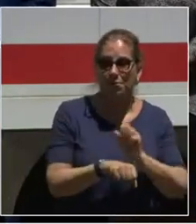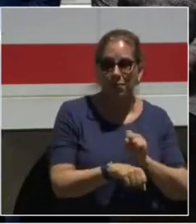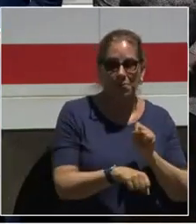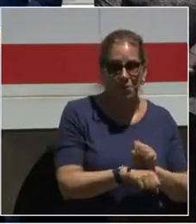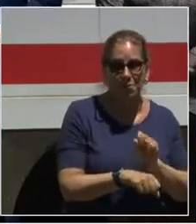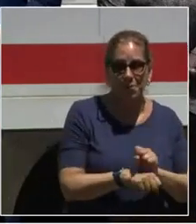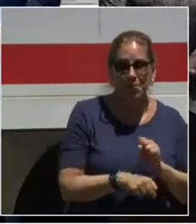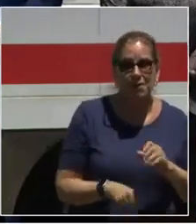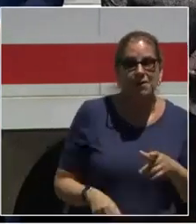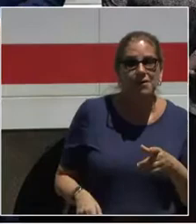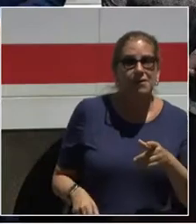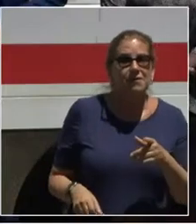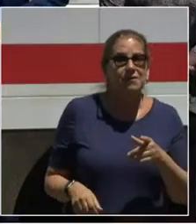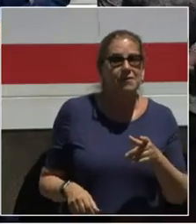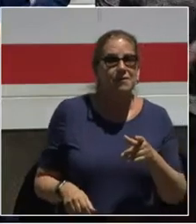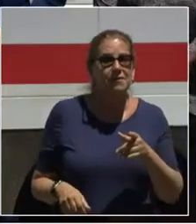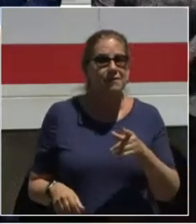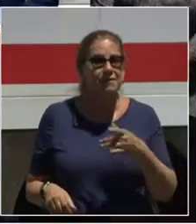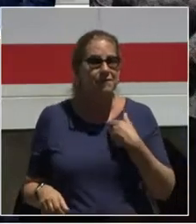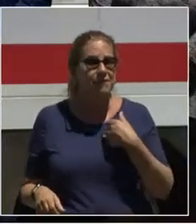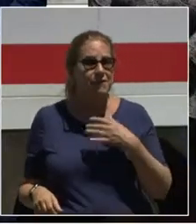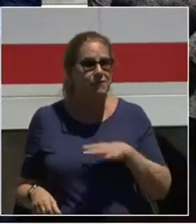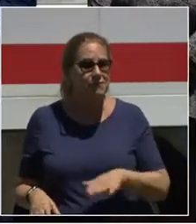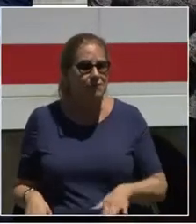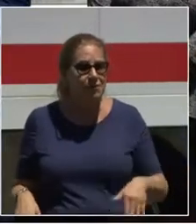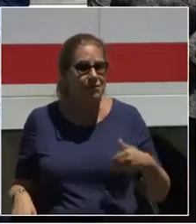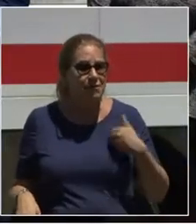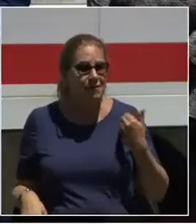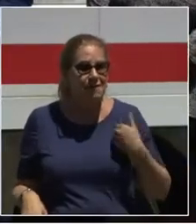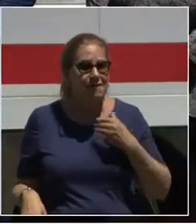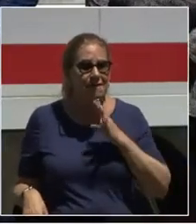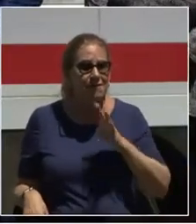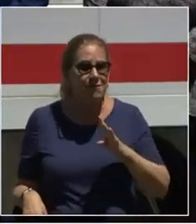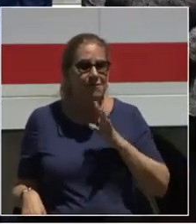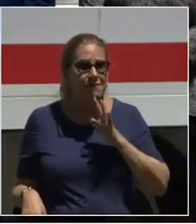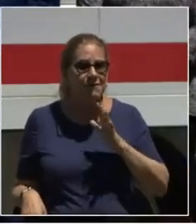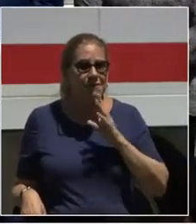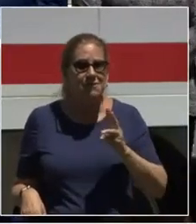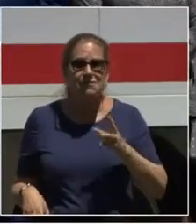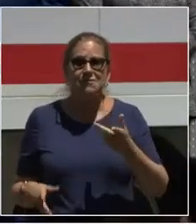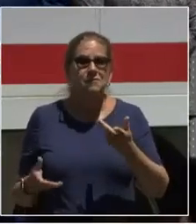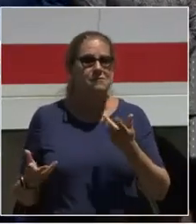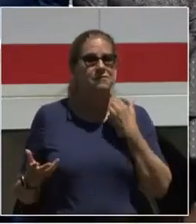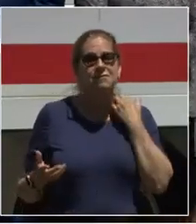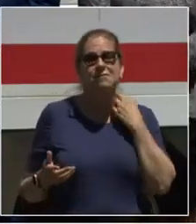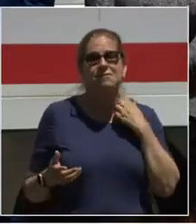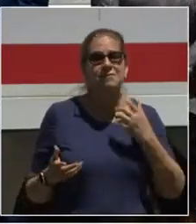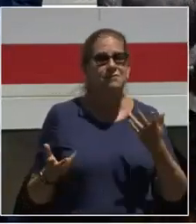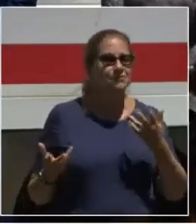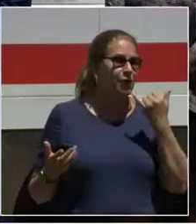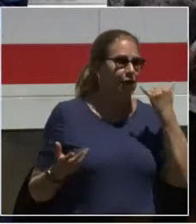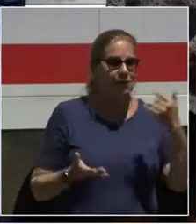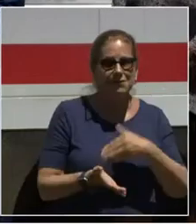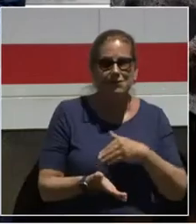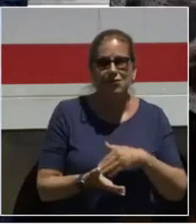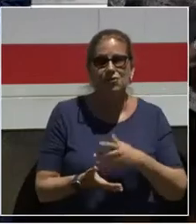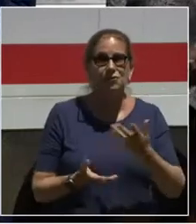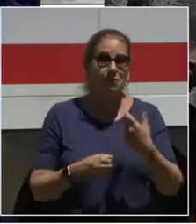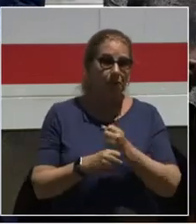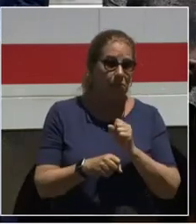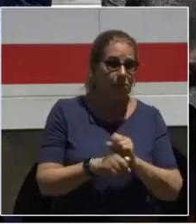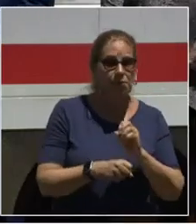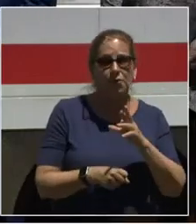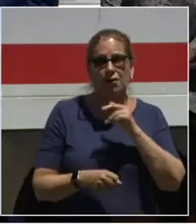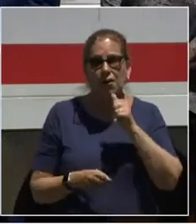the doctor's office and they say, oh, we don't have any appointments till September, you have that frustration that builds up. But also looking for the mobile units that will